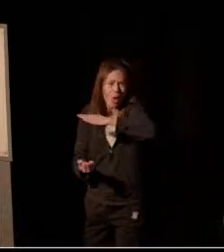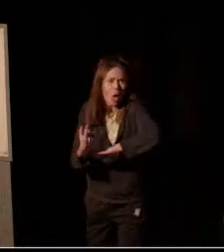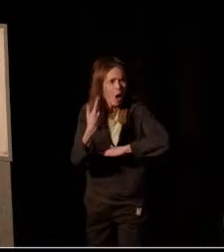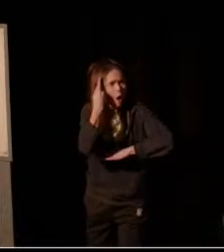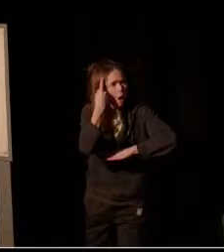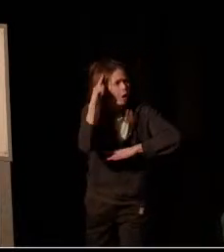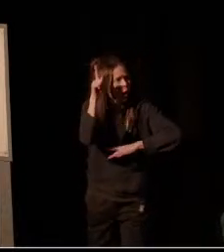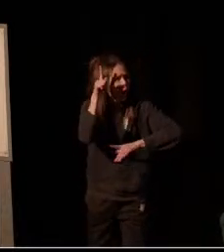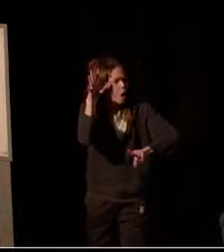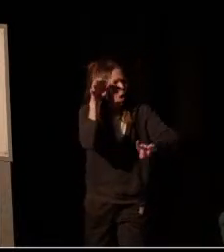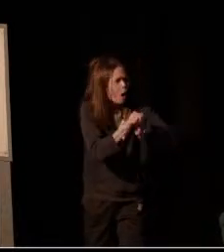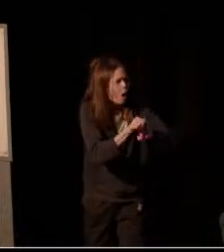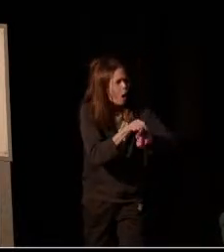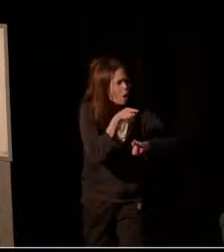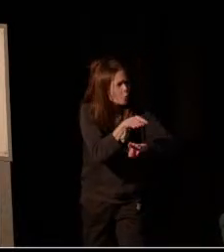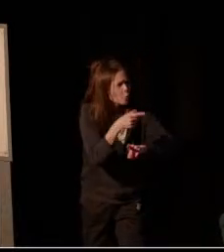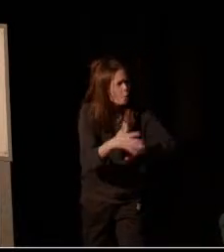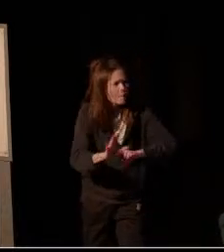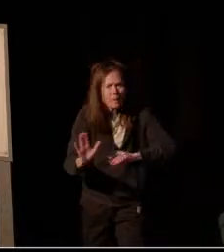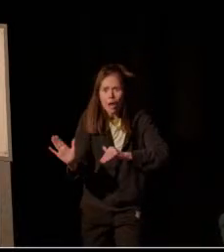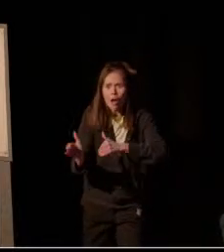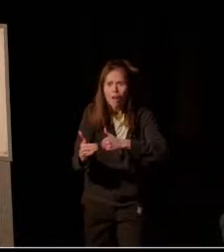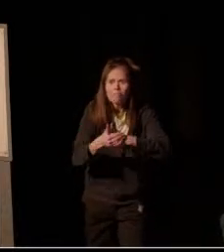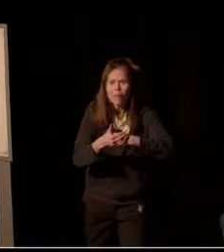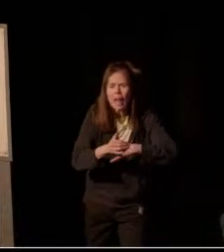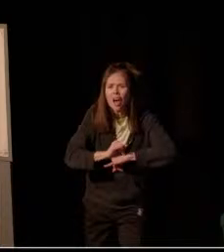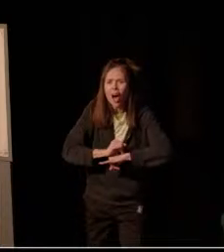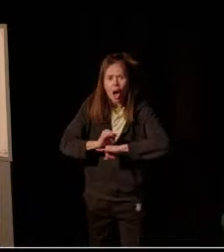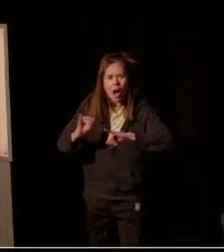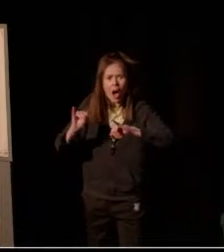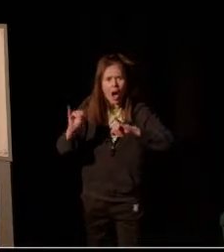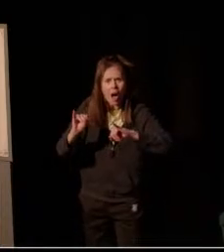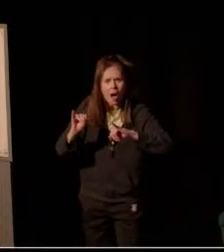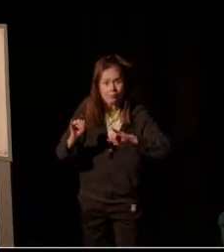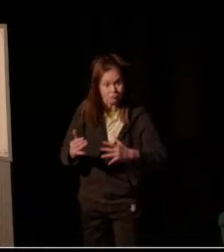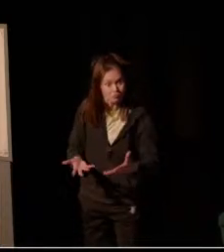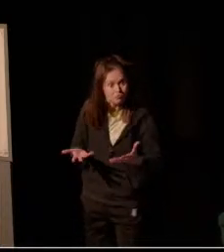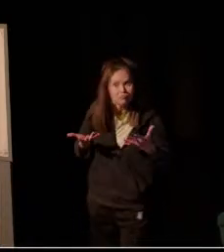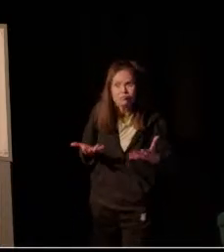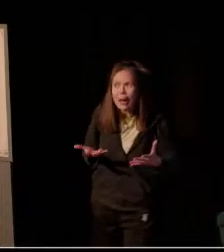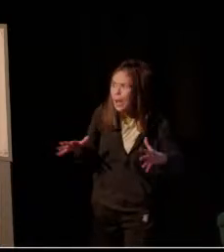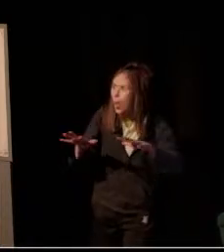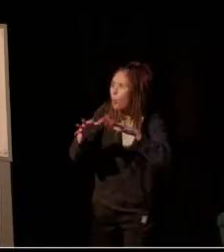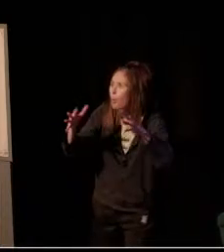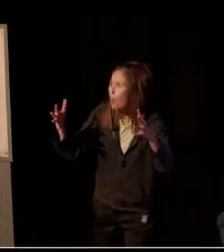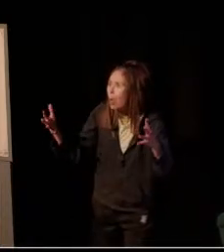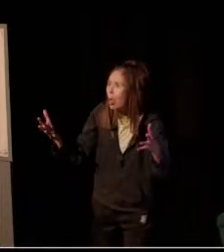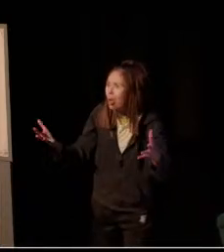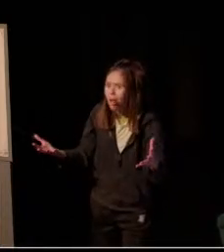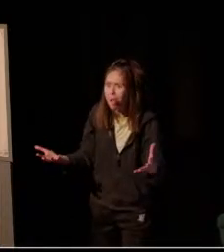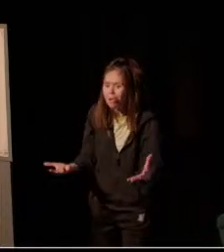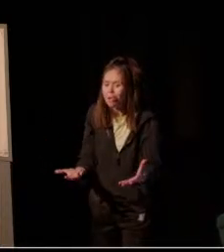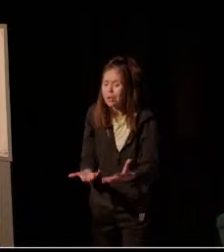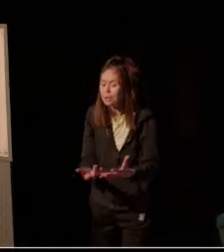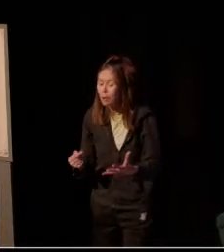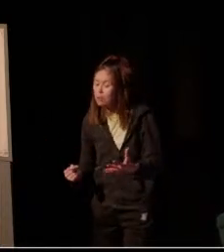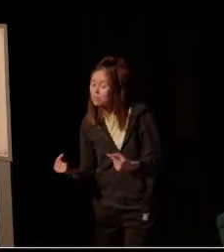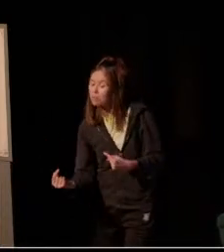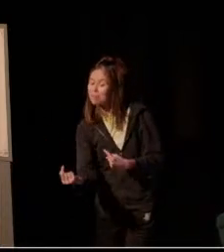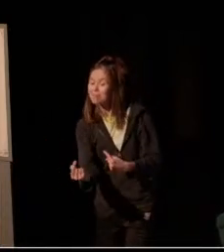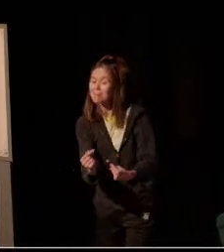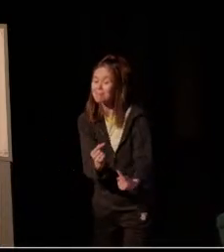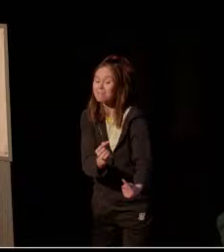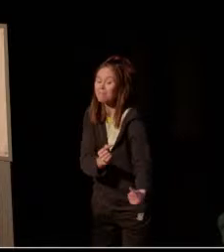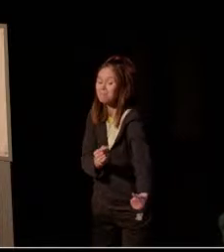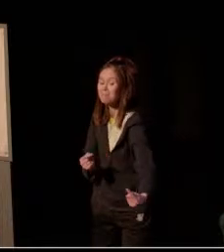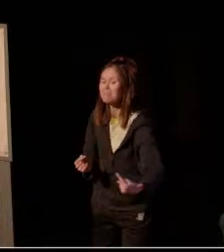pond fished by his next neighbour, by Sir Smile, his neighbour. Hey,